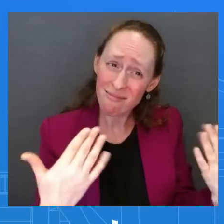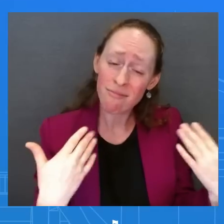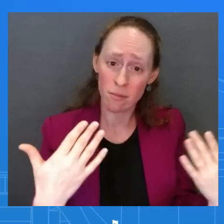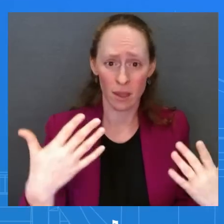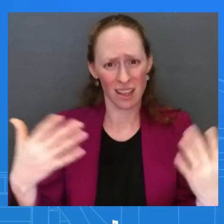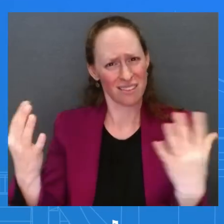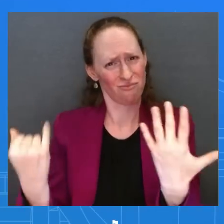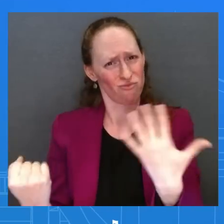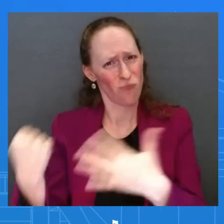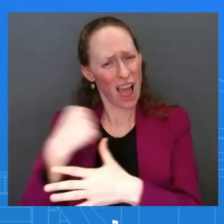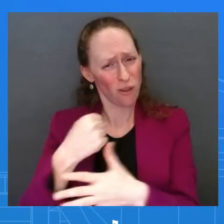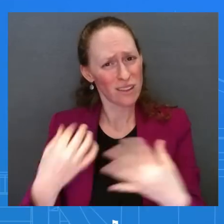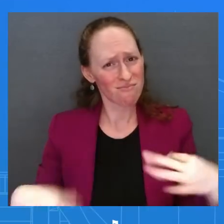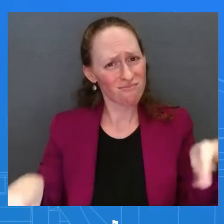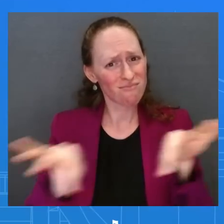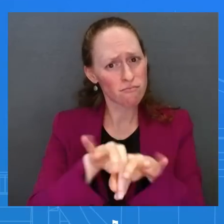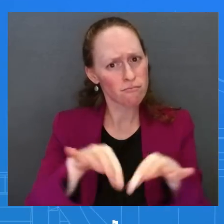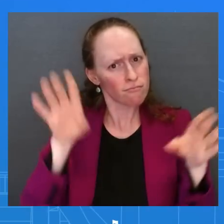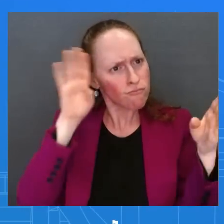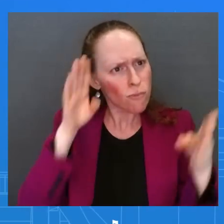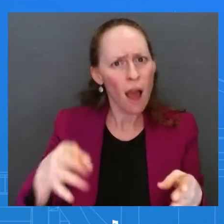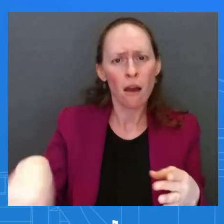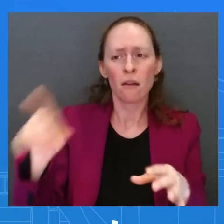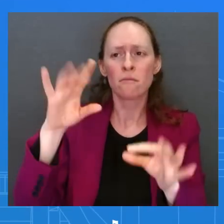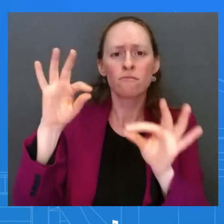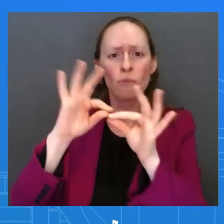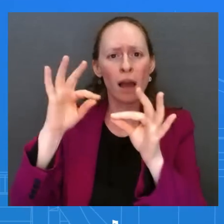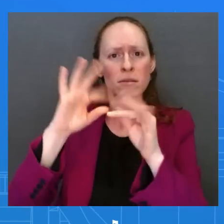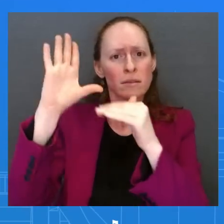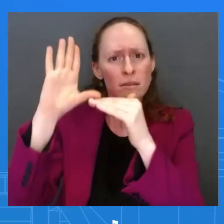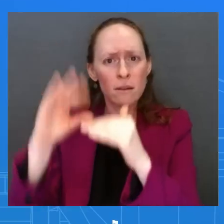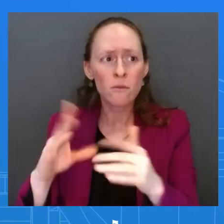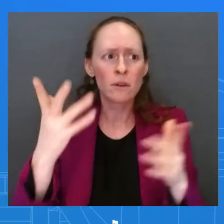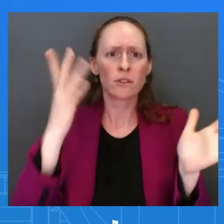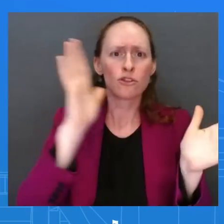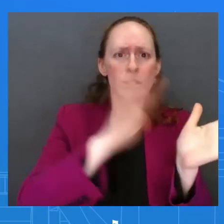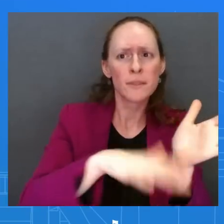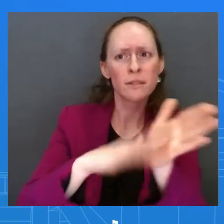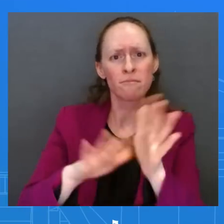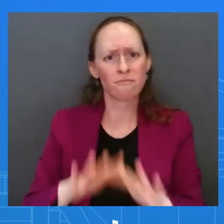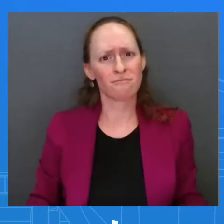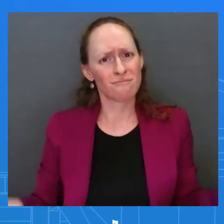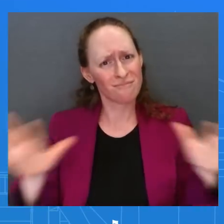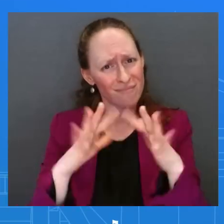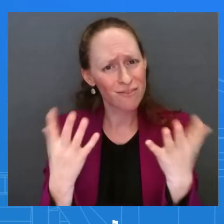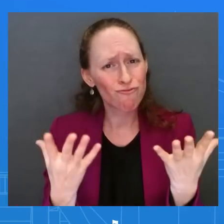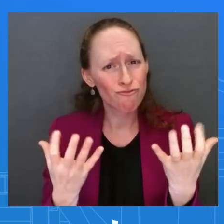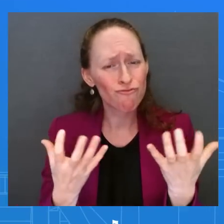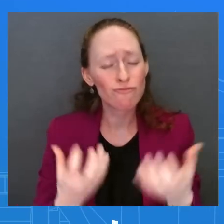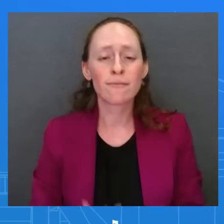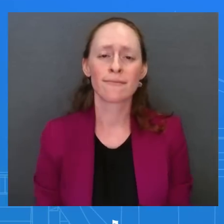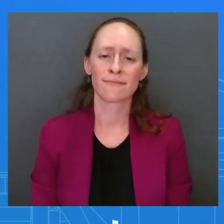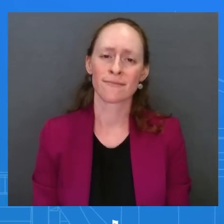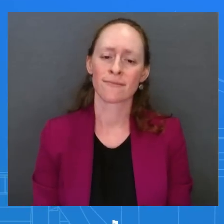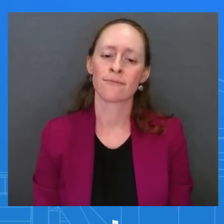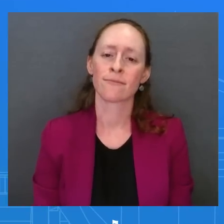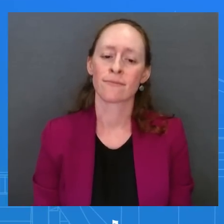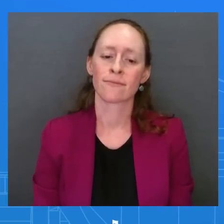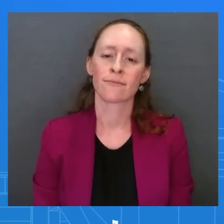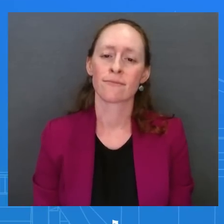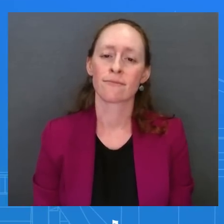for American families across the country. If the Republican-led House goes down this path, they have the numbers, if they wish to do